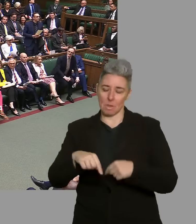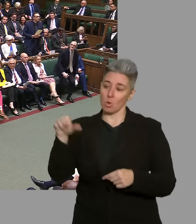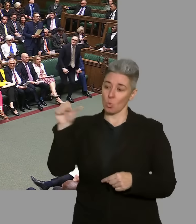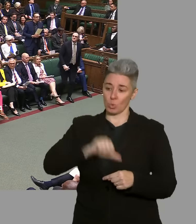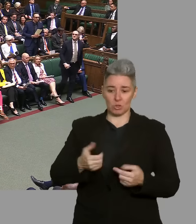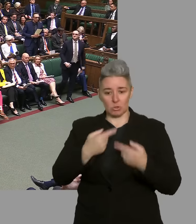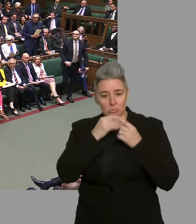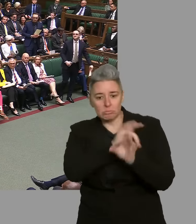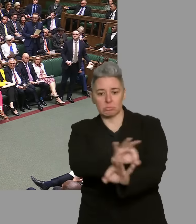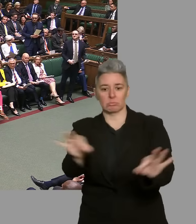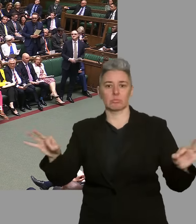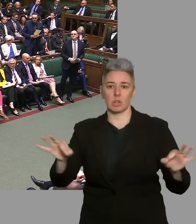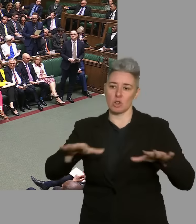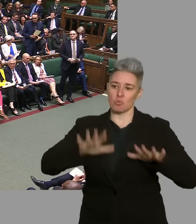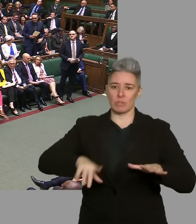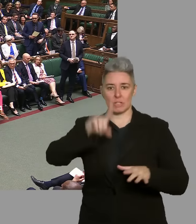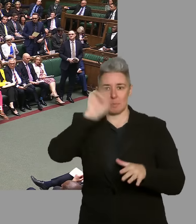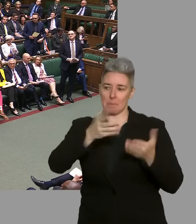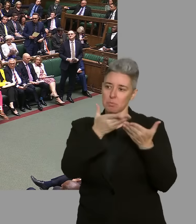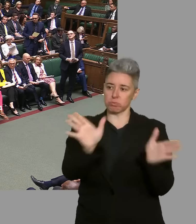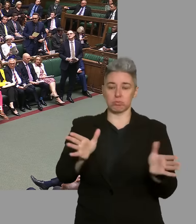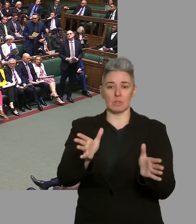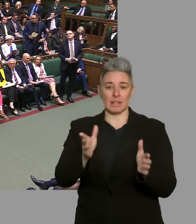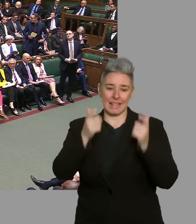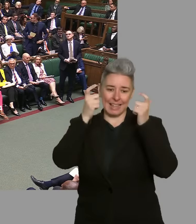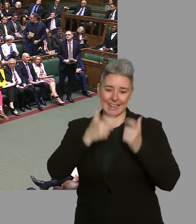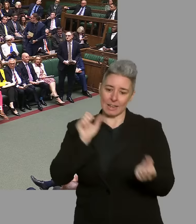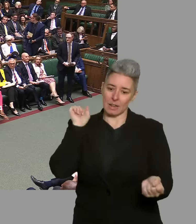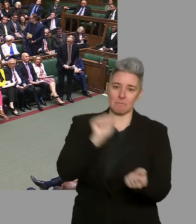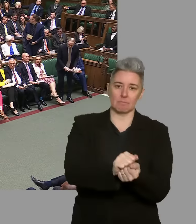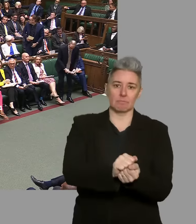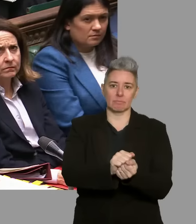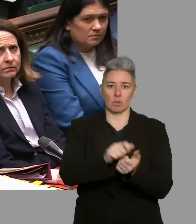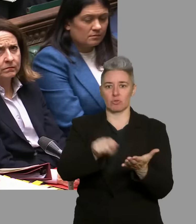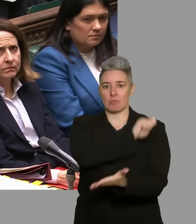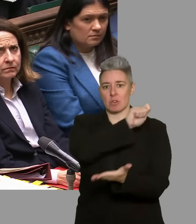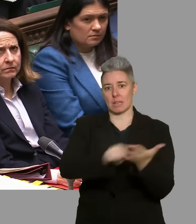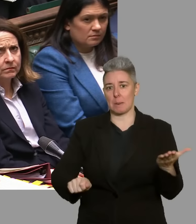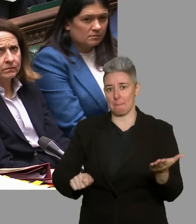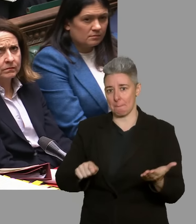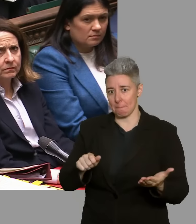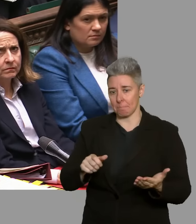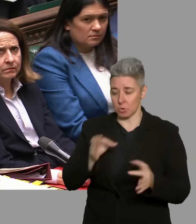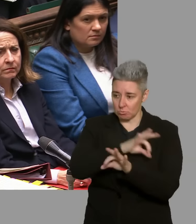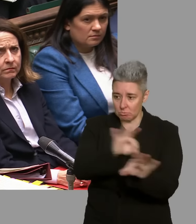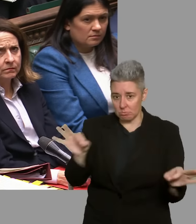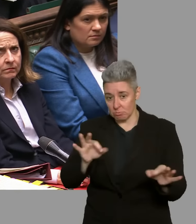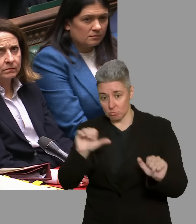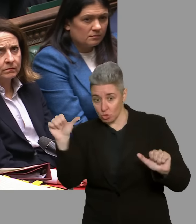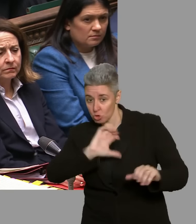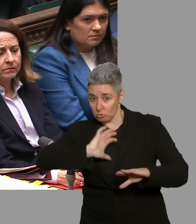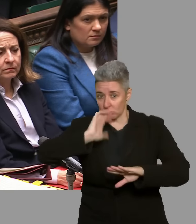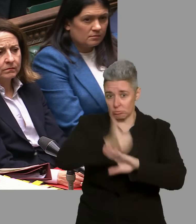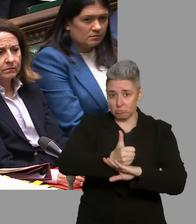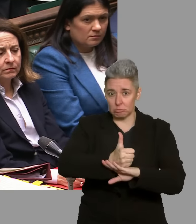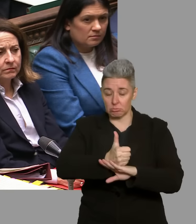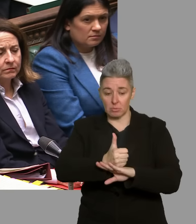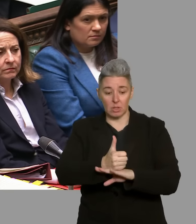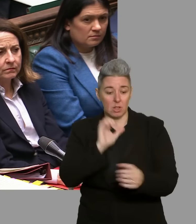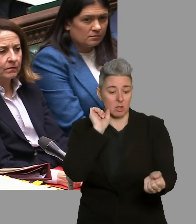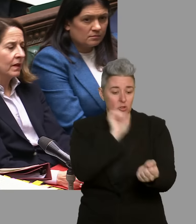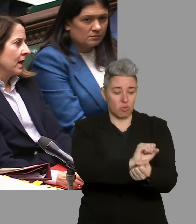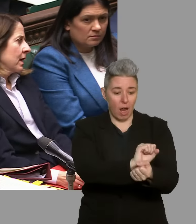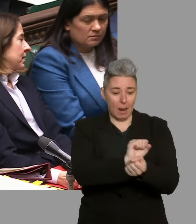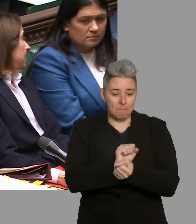Can I first say that any attack is to be condemned, and it is absolutely right, and